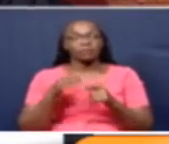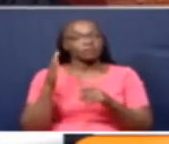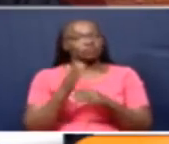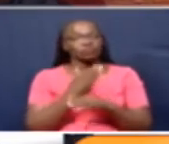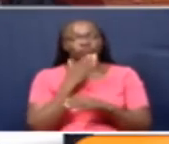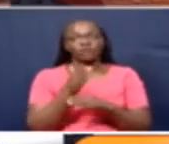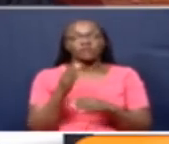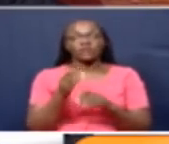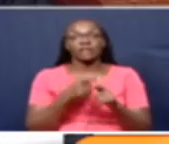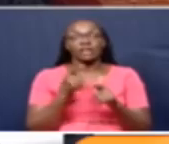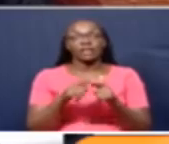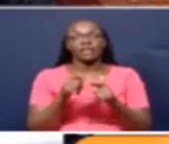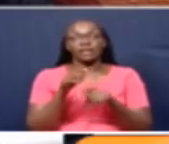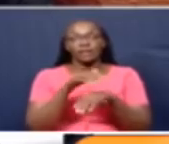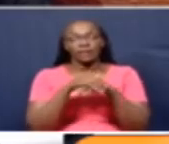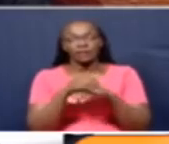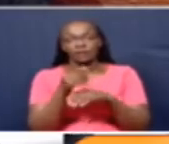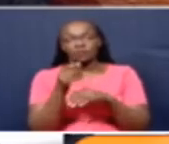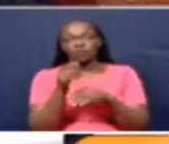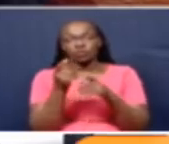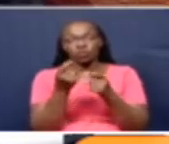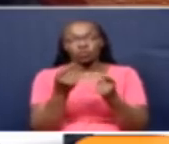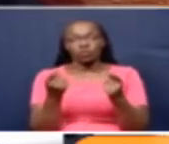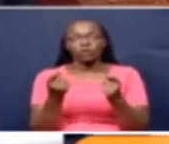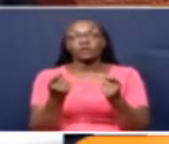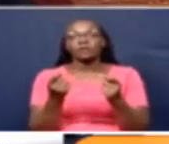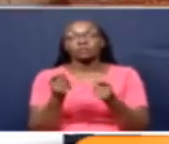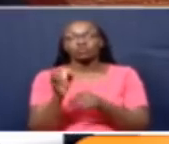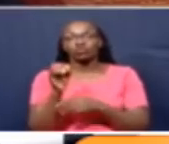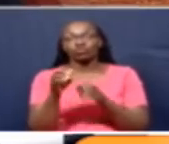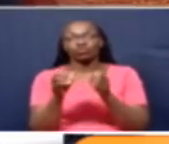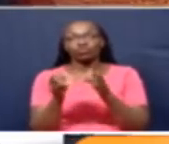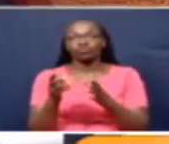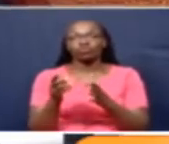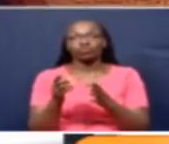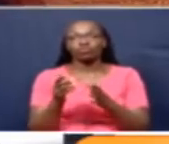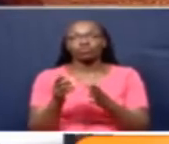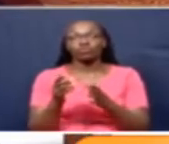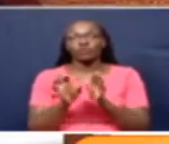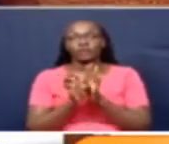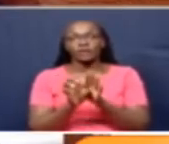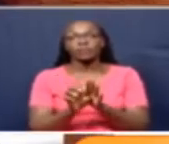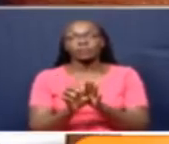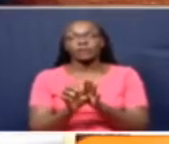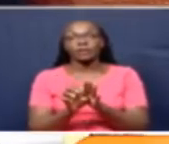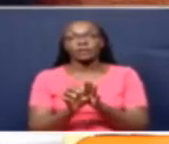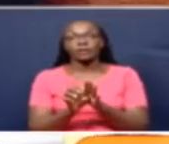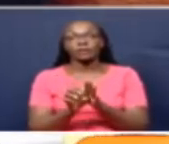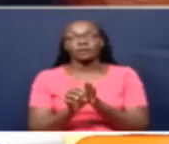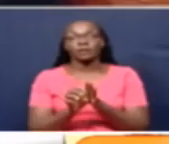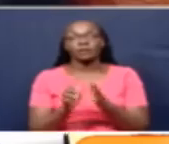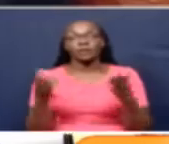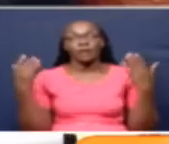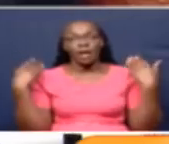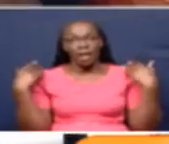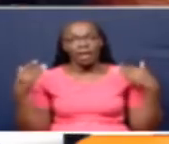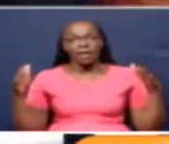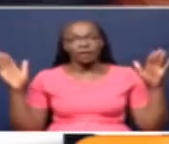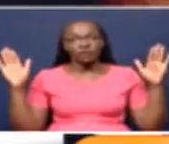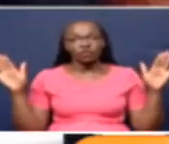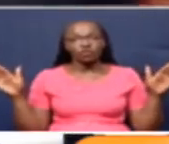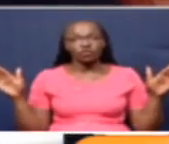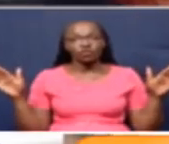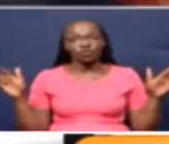some English words into it. I wrote words and put in there. Angel, I really love you,